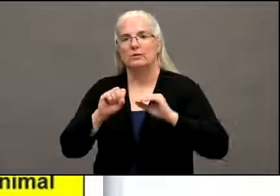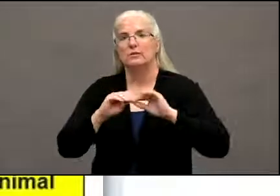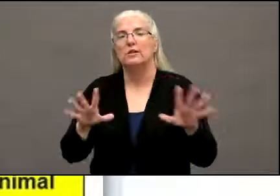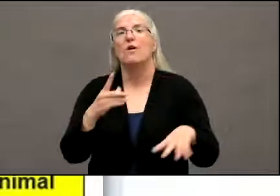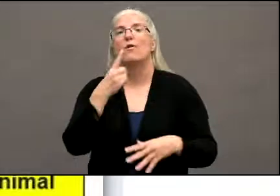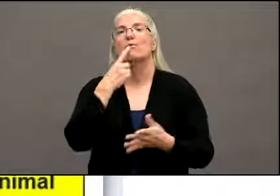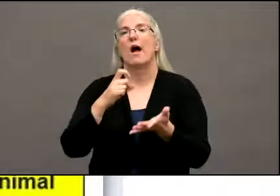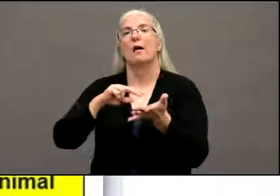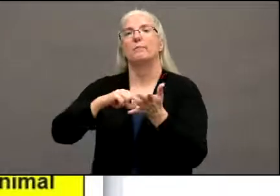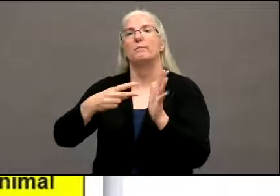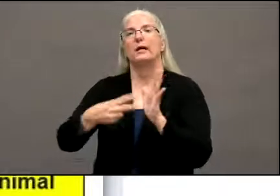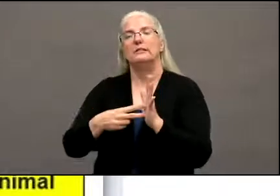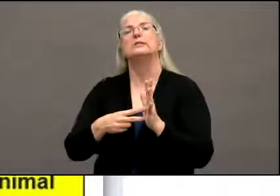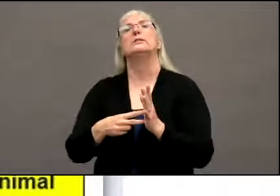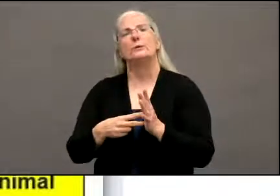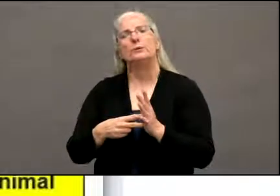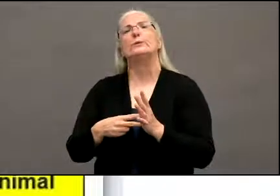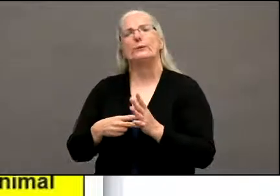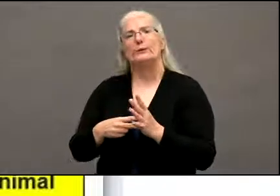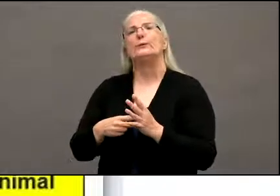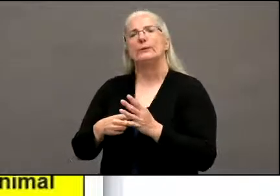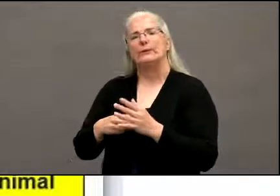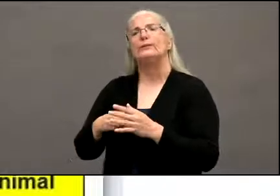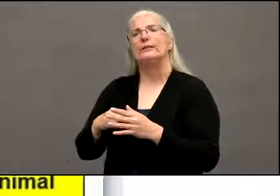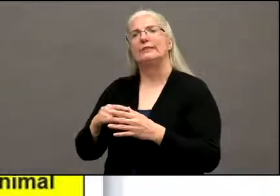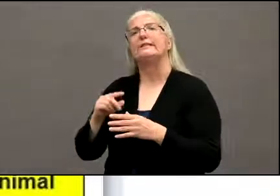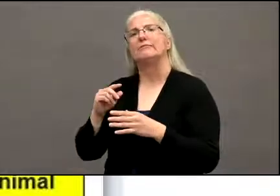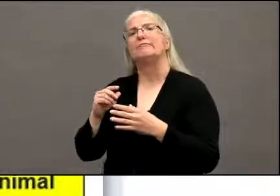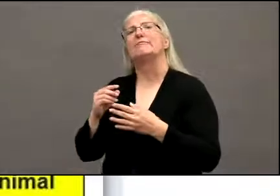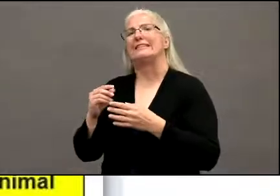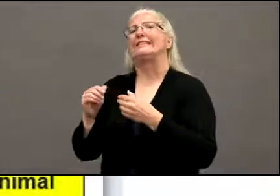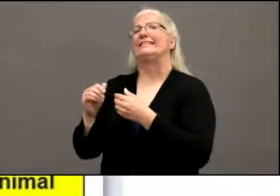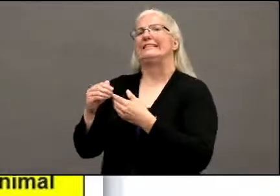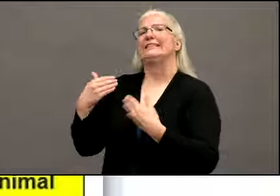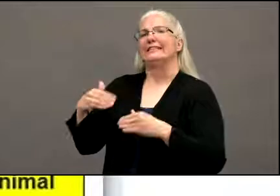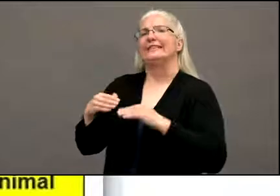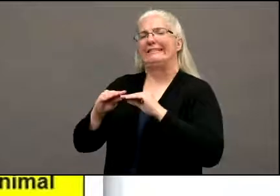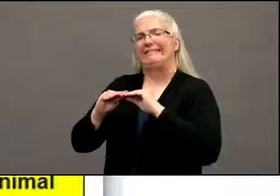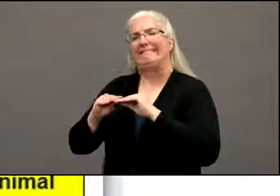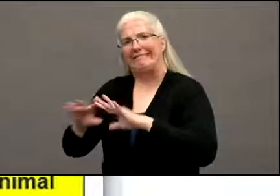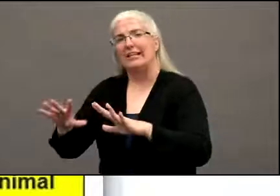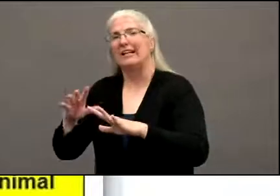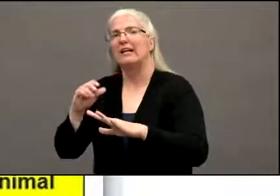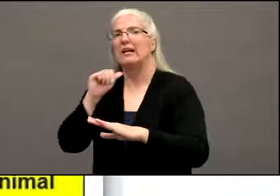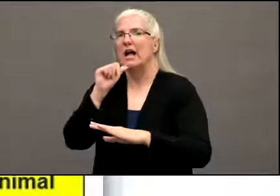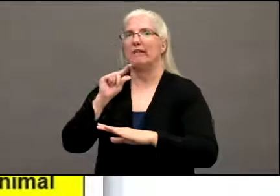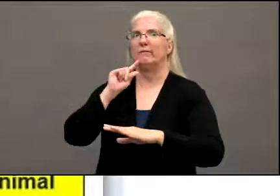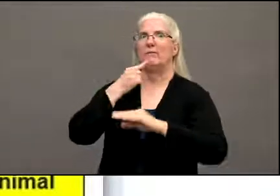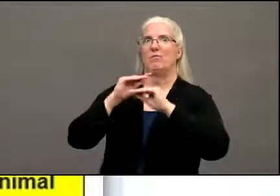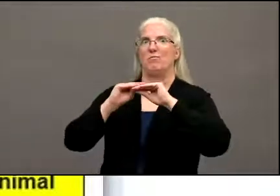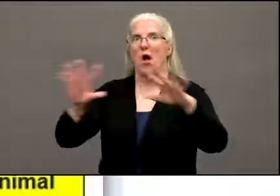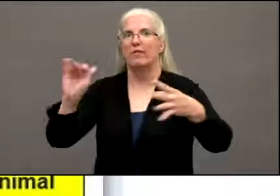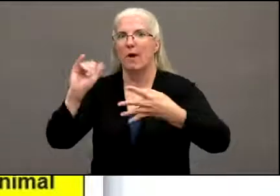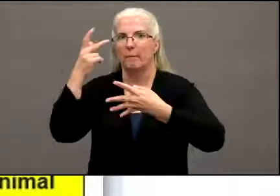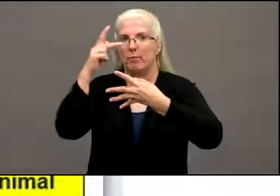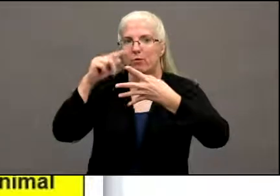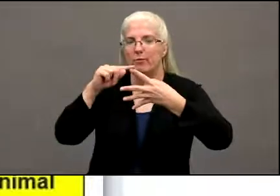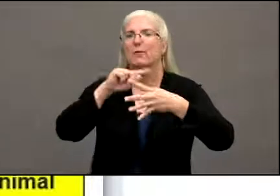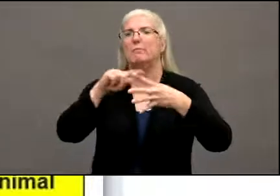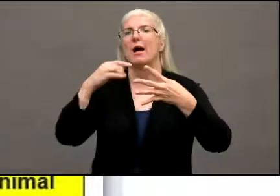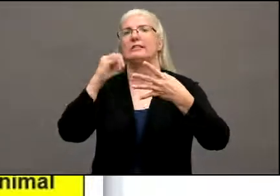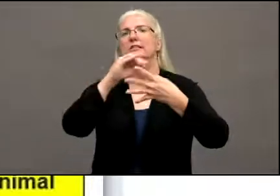we still are in a zone of heightened concern and awareness. Not the highest concern tier, but it's still